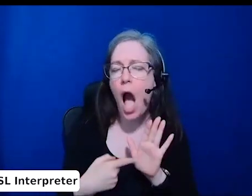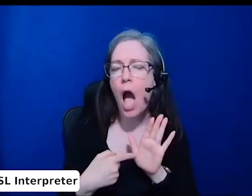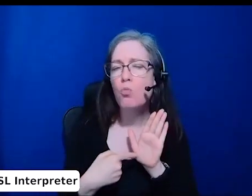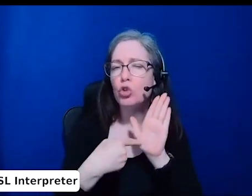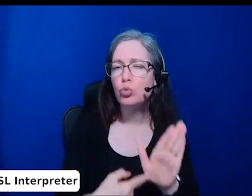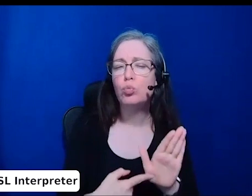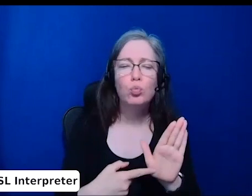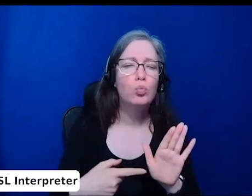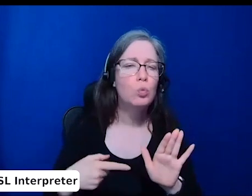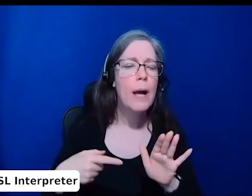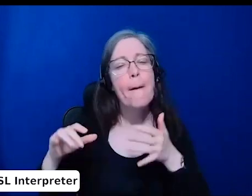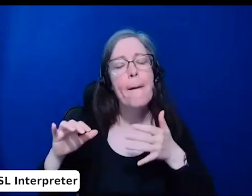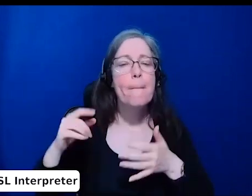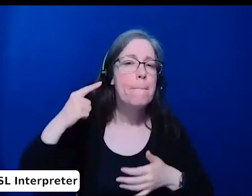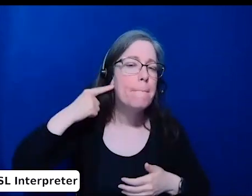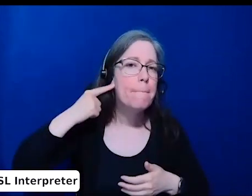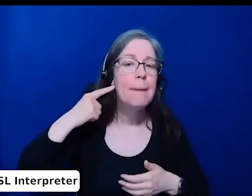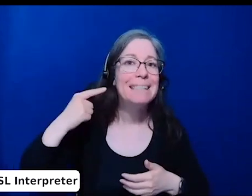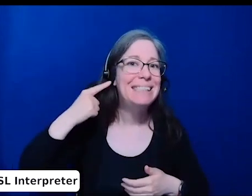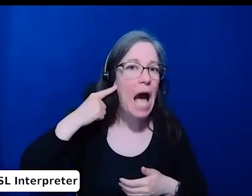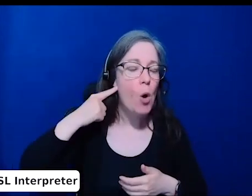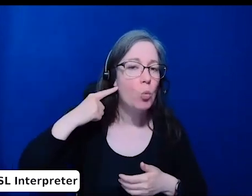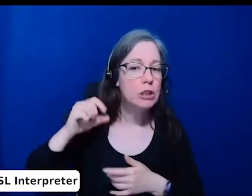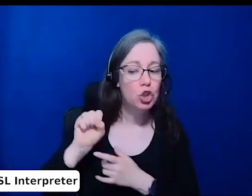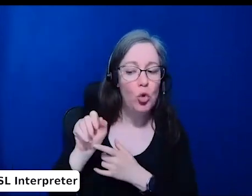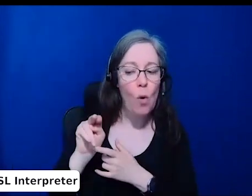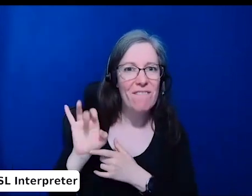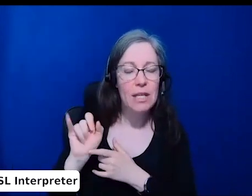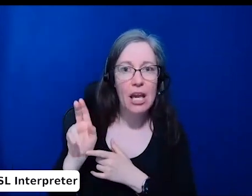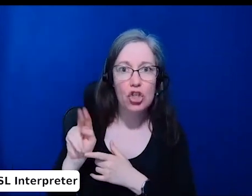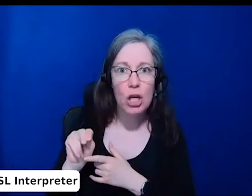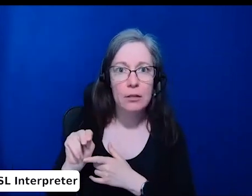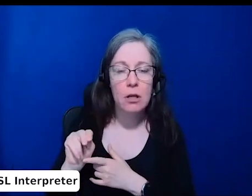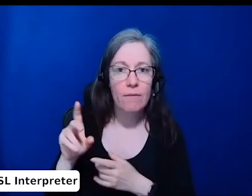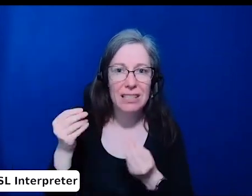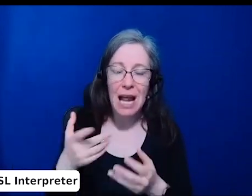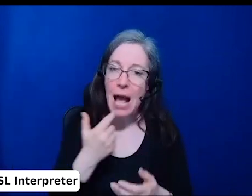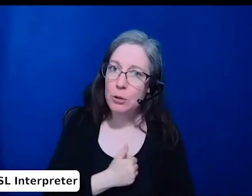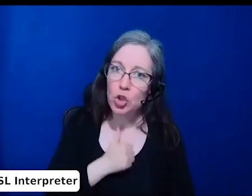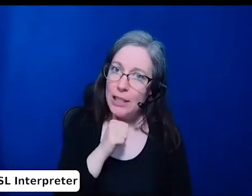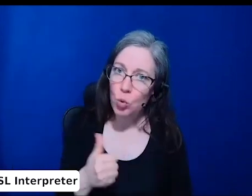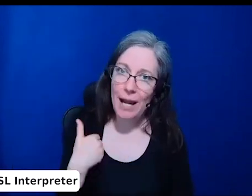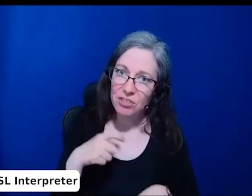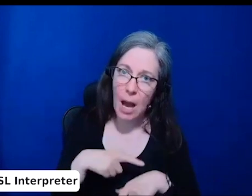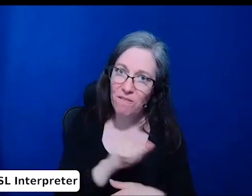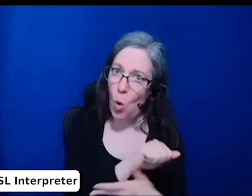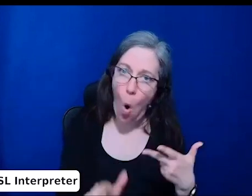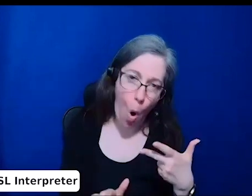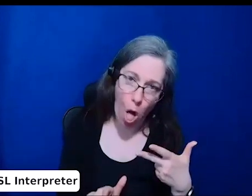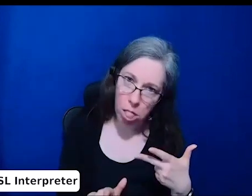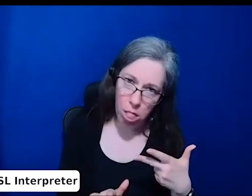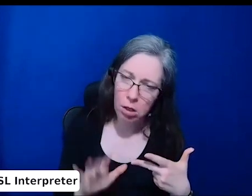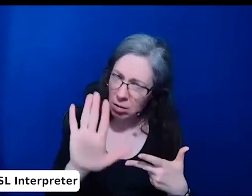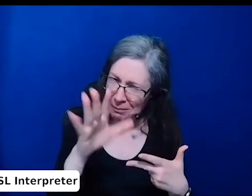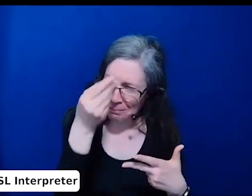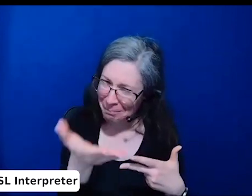is a sonification of data from the galactic center. I am sorry to say that I don't have time to play all 3, though they are